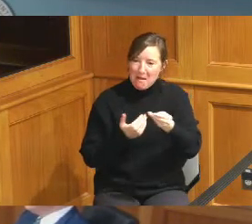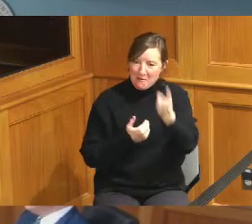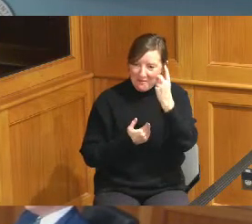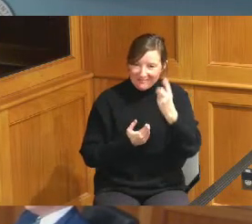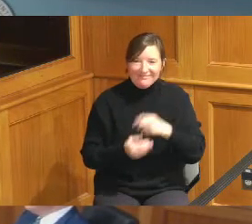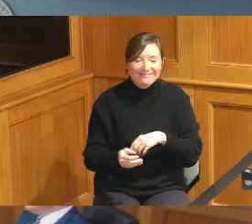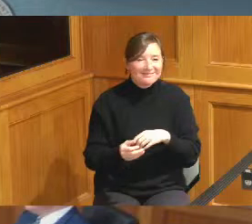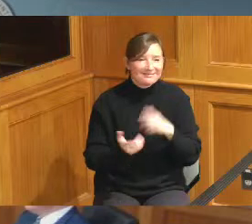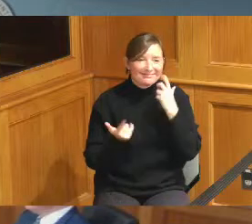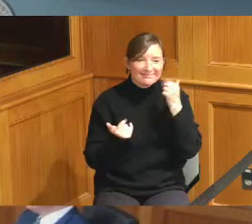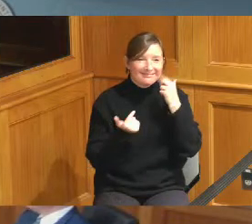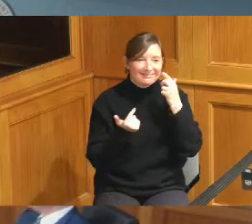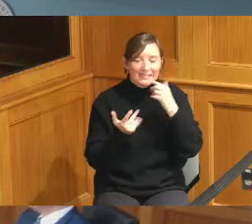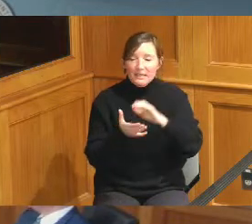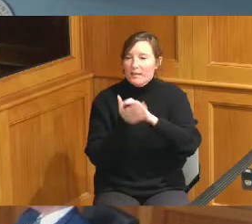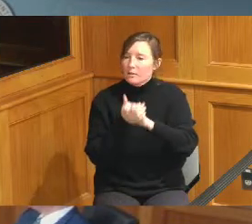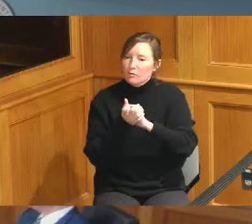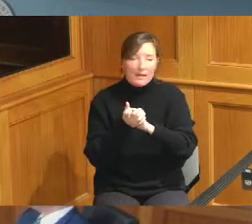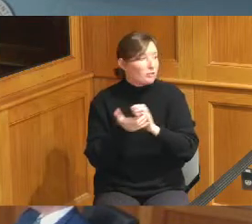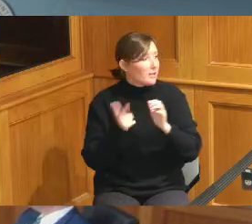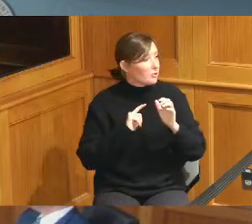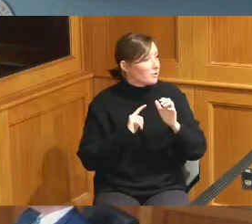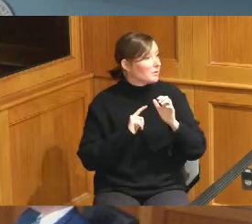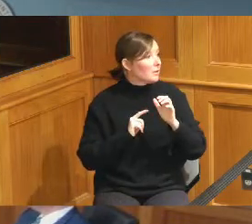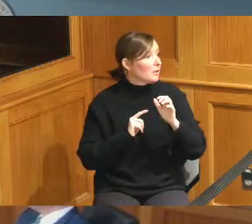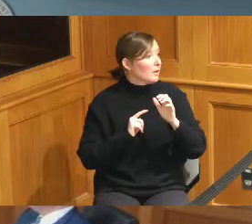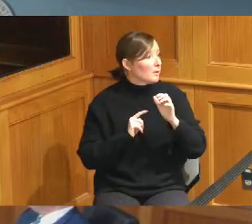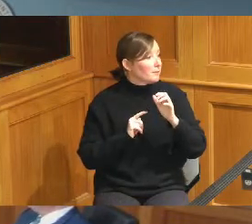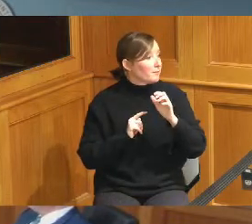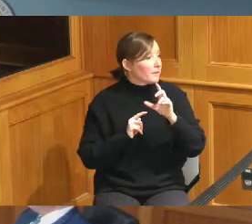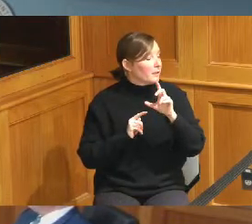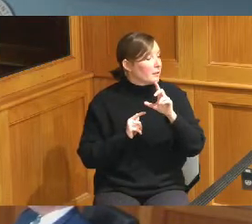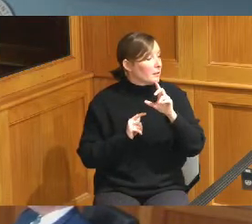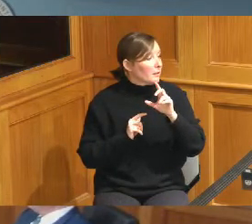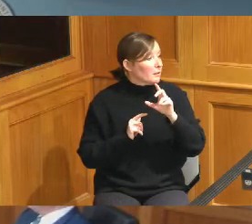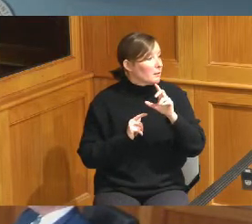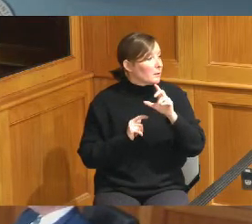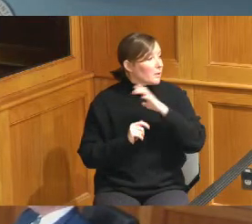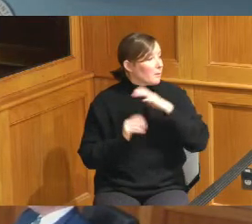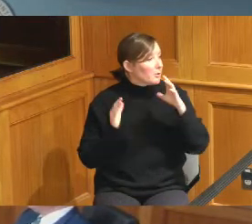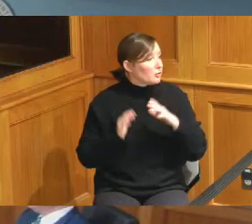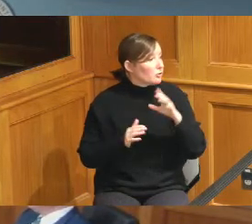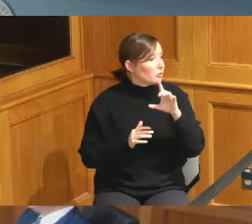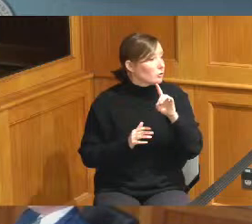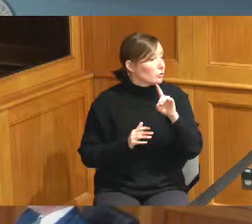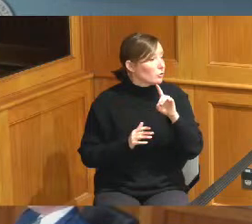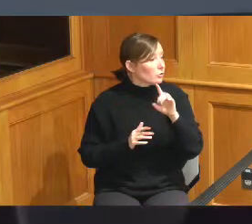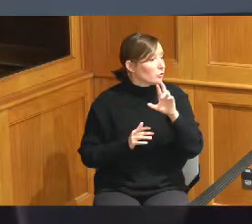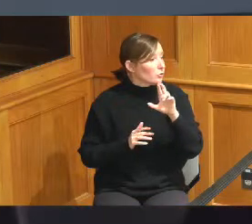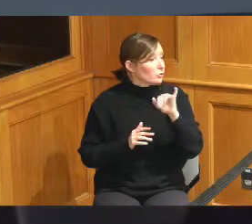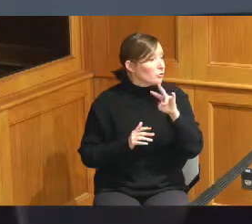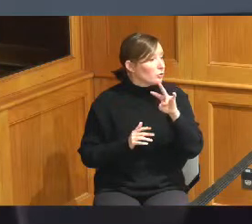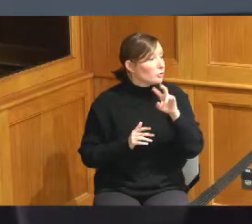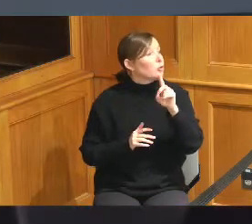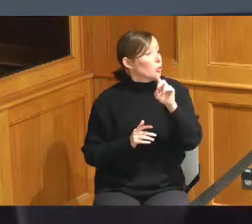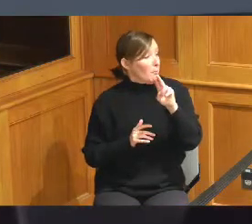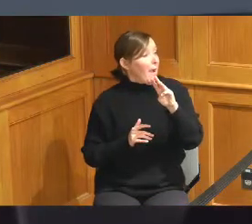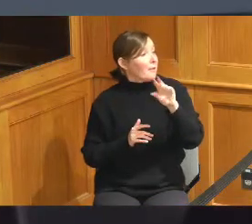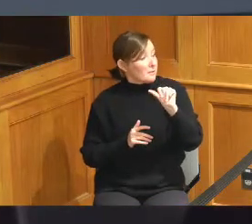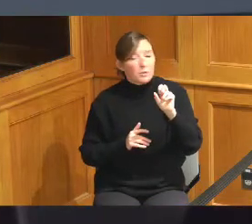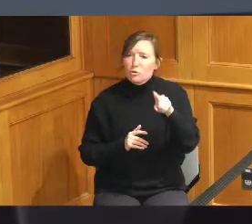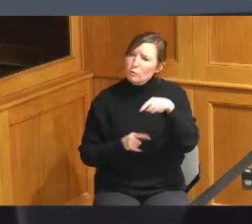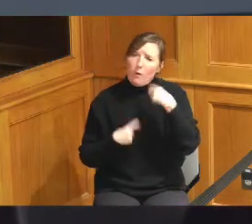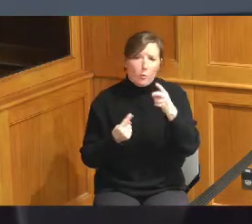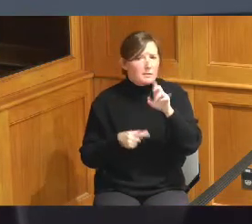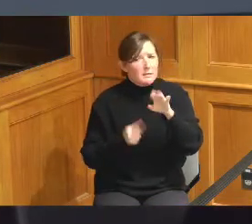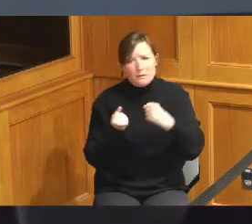you. Congratulations. You've always been so supportive, not only of the community, but of me. And so I appreciate that and all the work